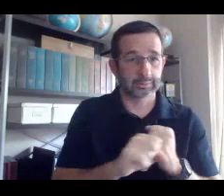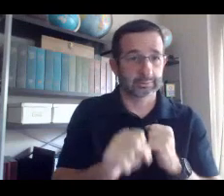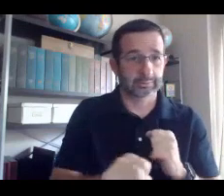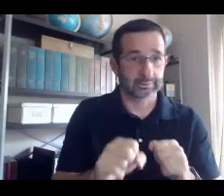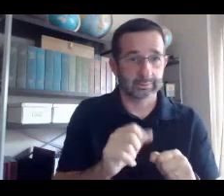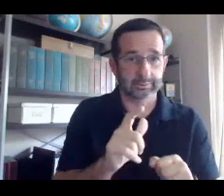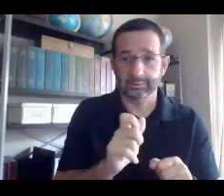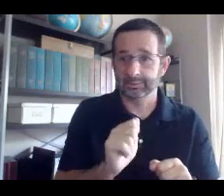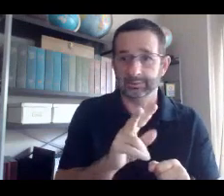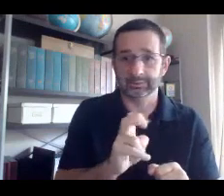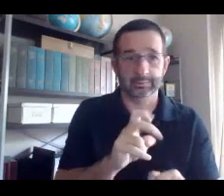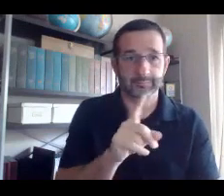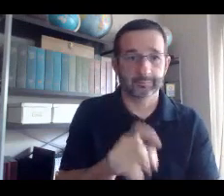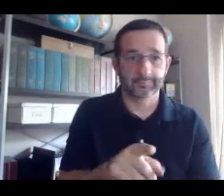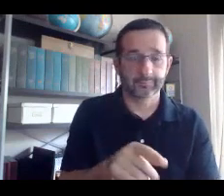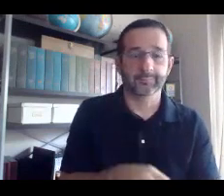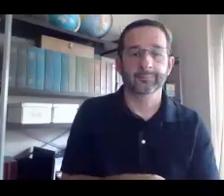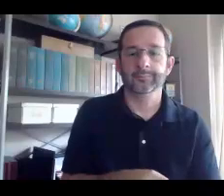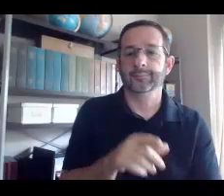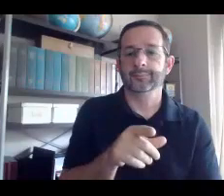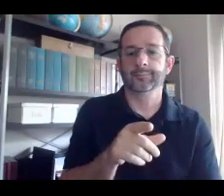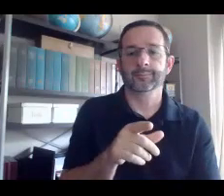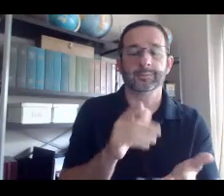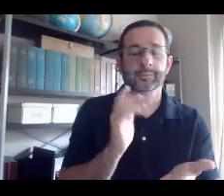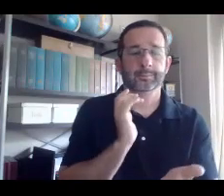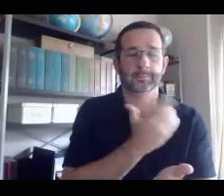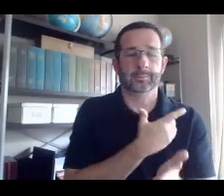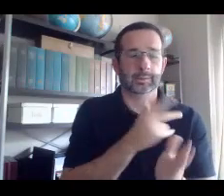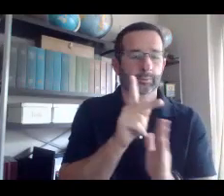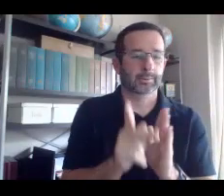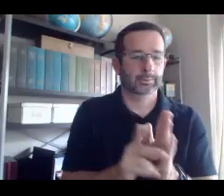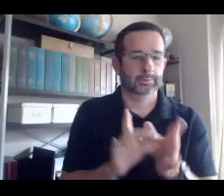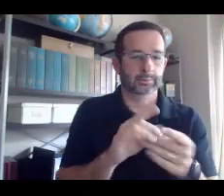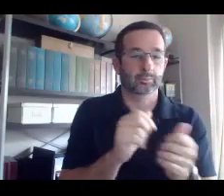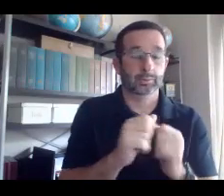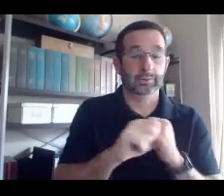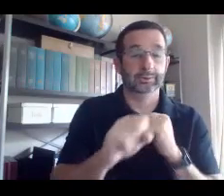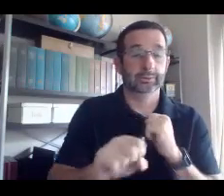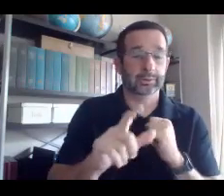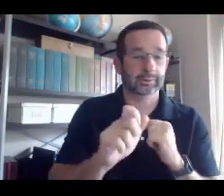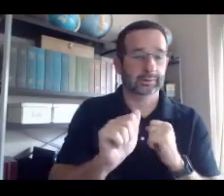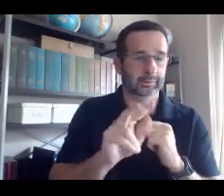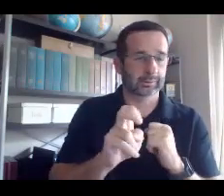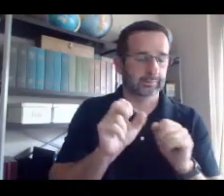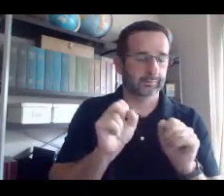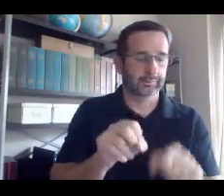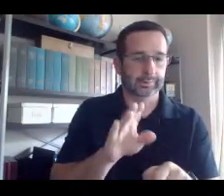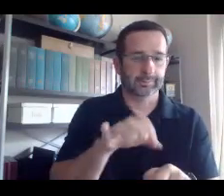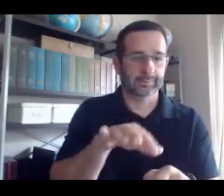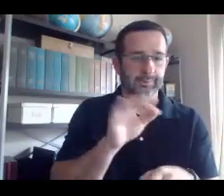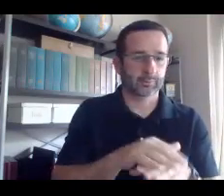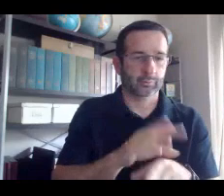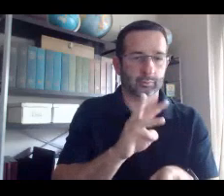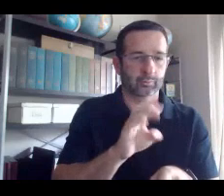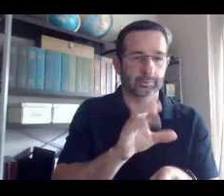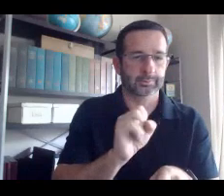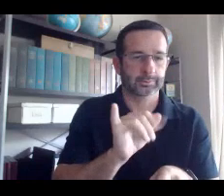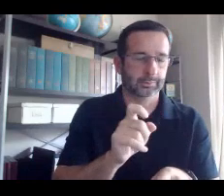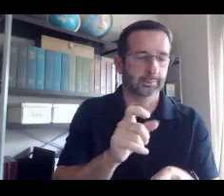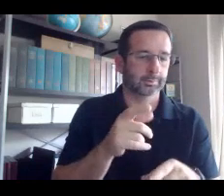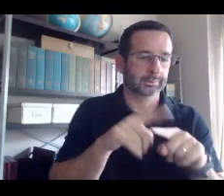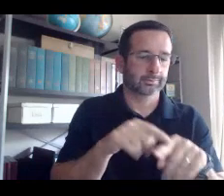6 weeks on maternity leave, does that count as extended leave? Okay. So our policy for extended